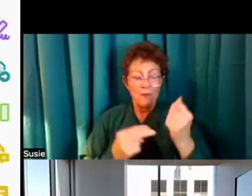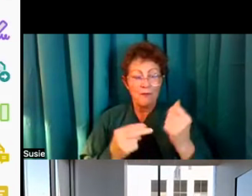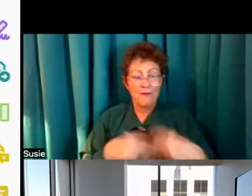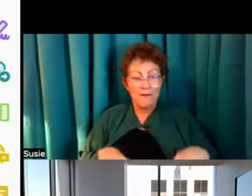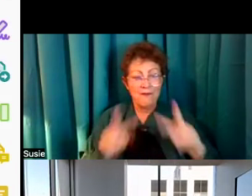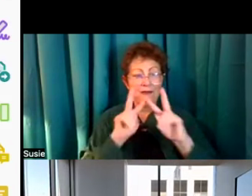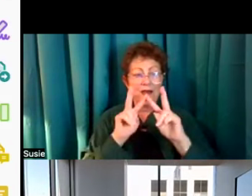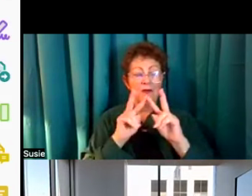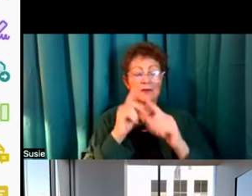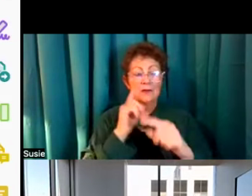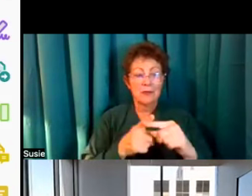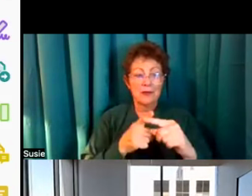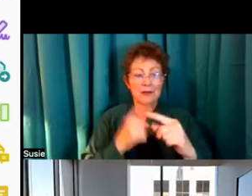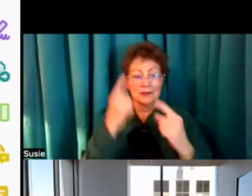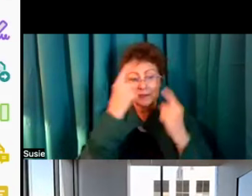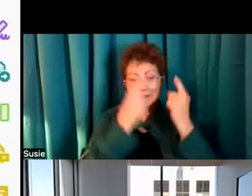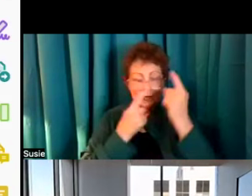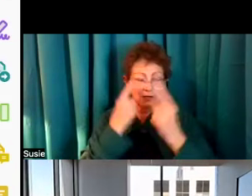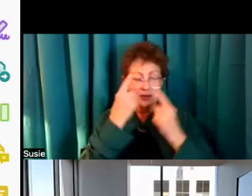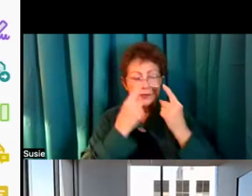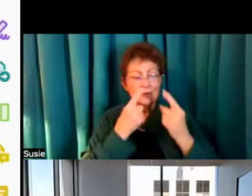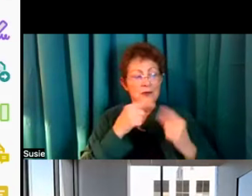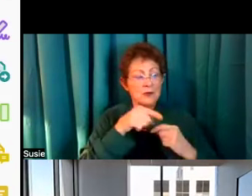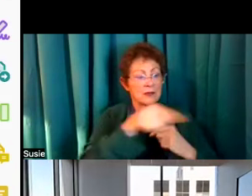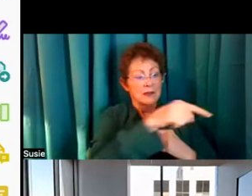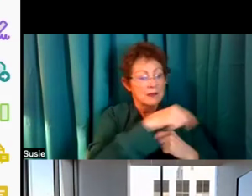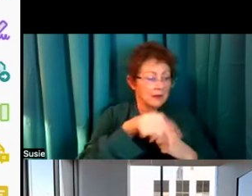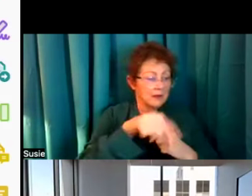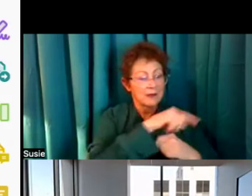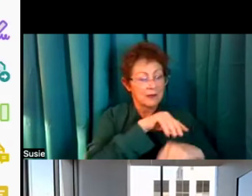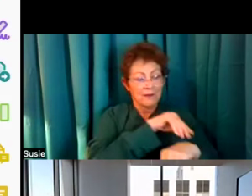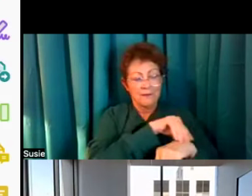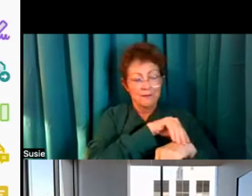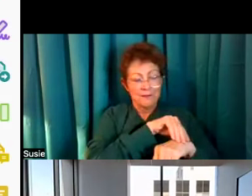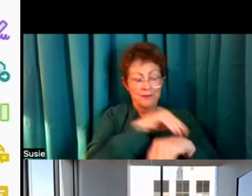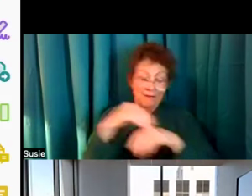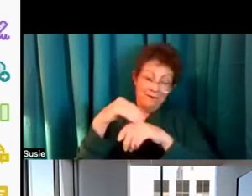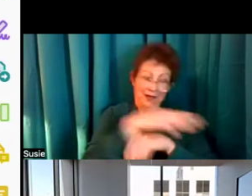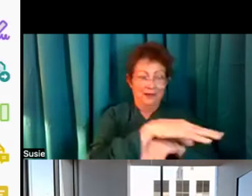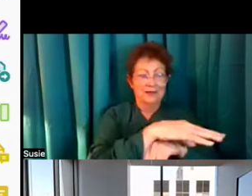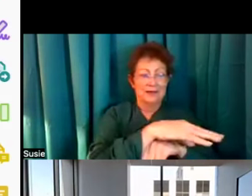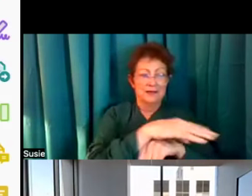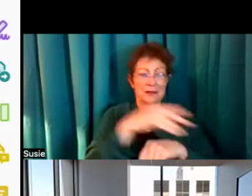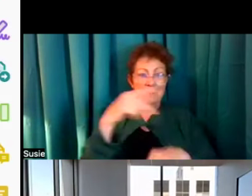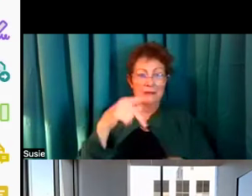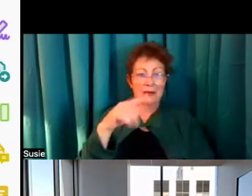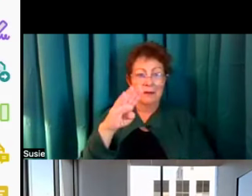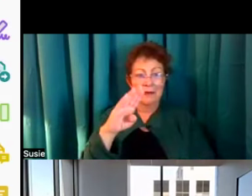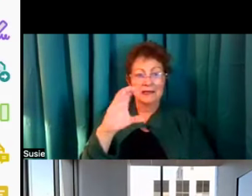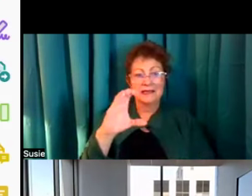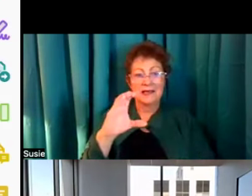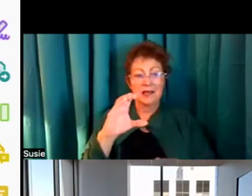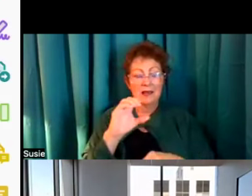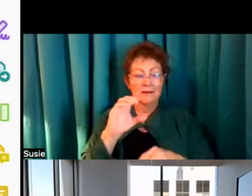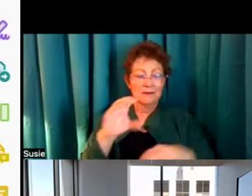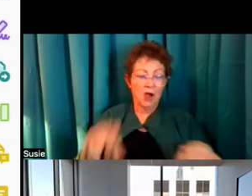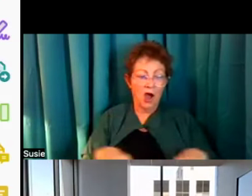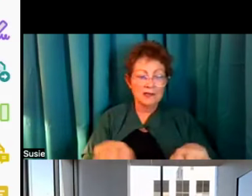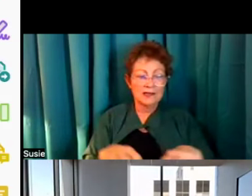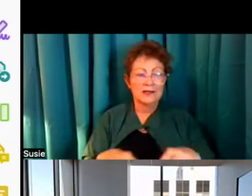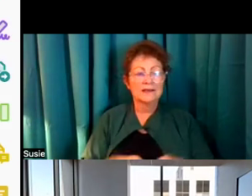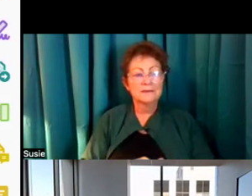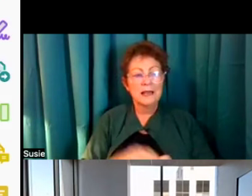as well as considering the interests of those affected by the PBC's conduct. So in an M&A